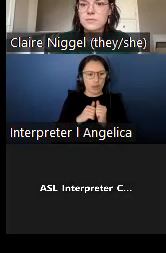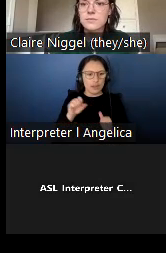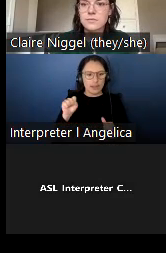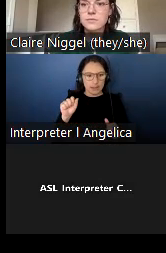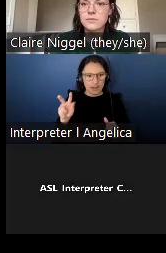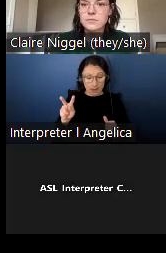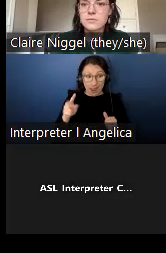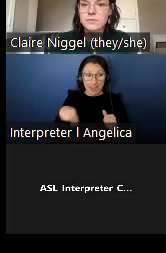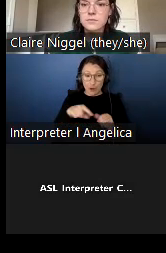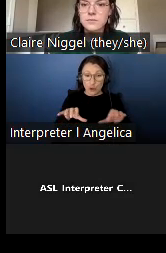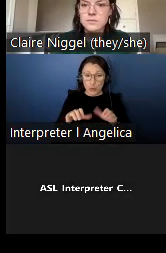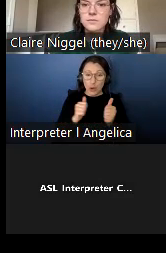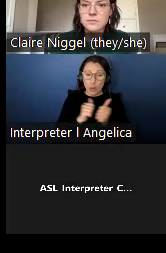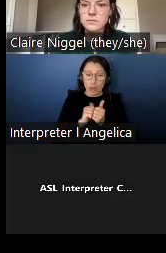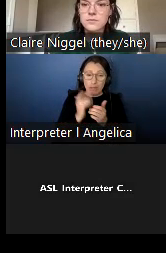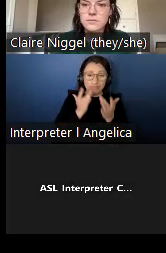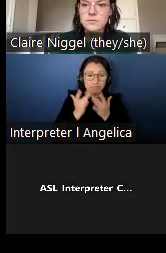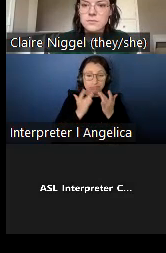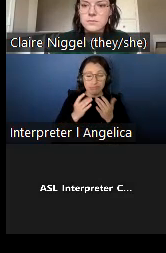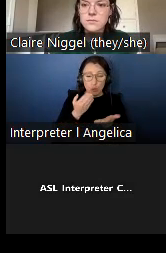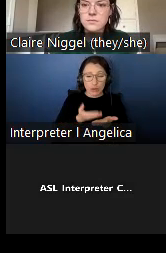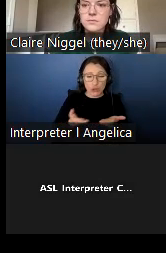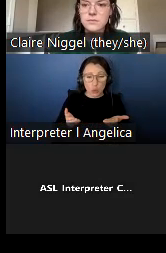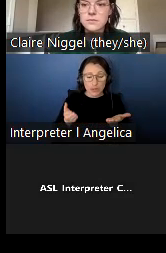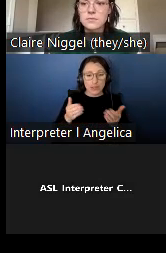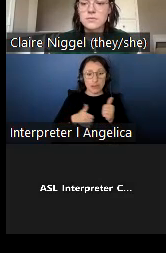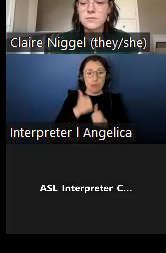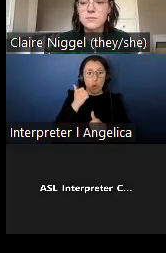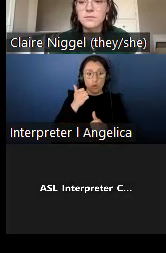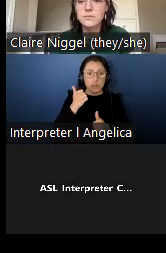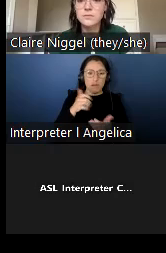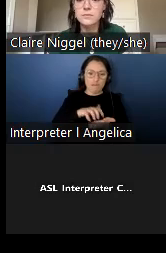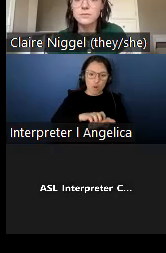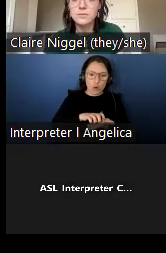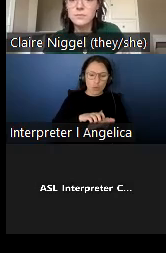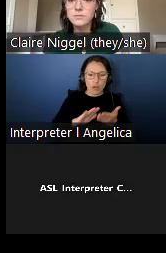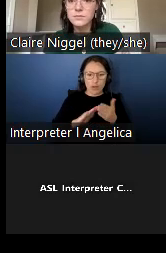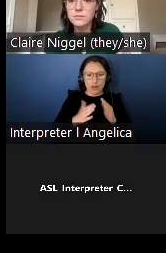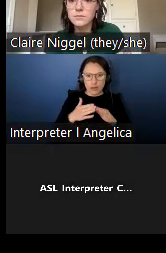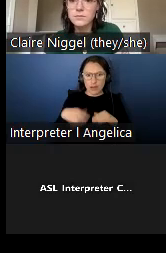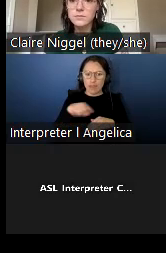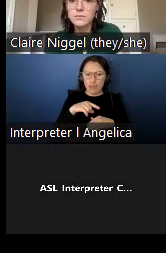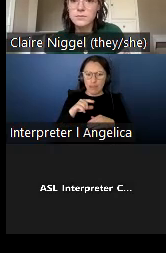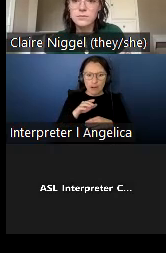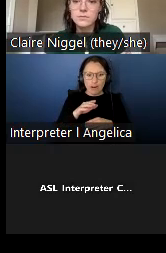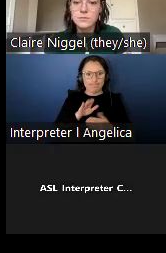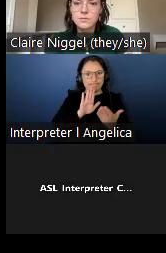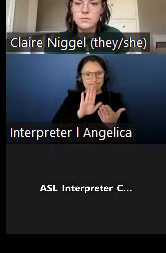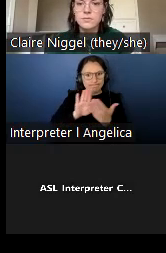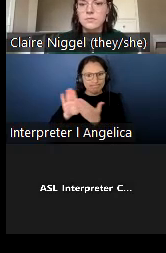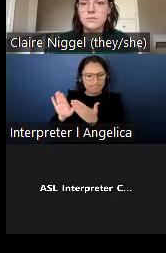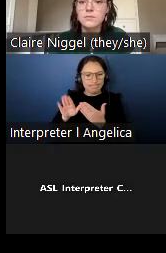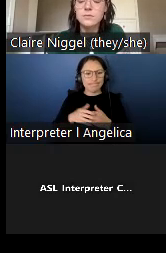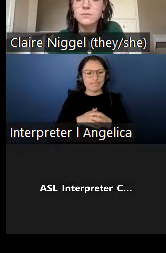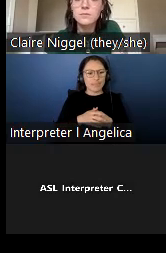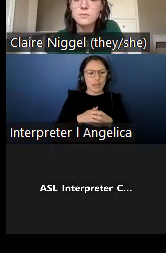resources. The most vulnerable communities facing poverty and economic hardship, as